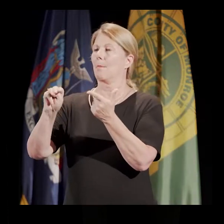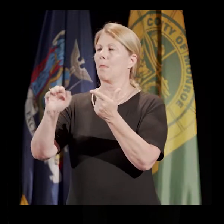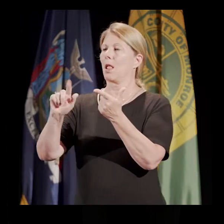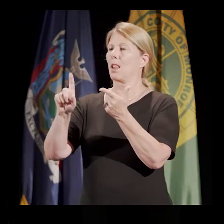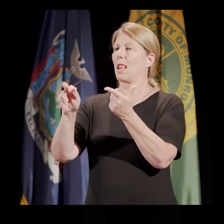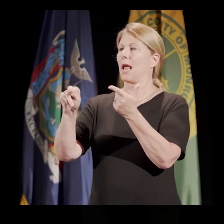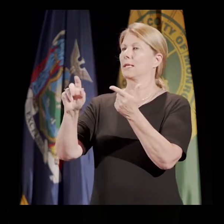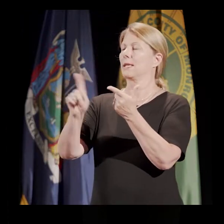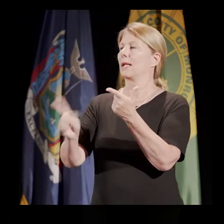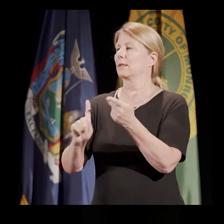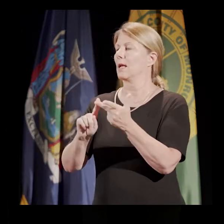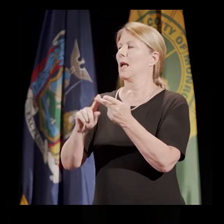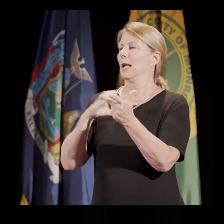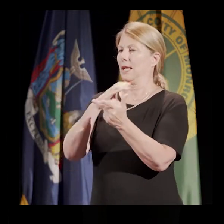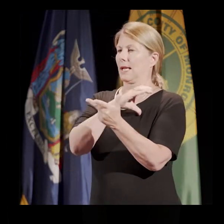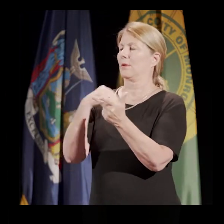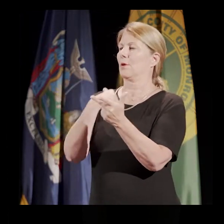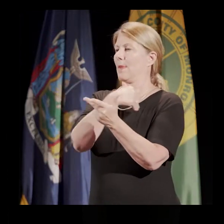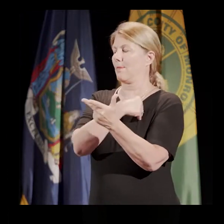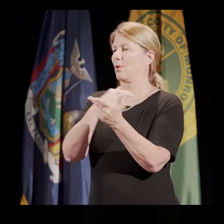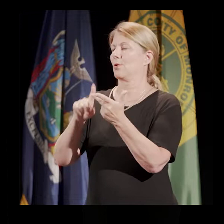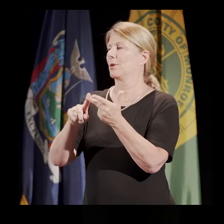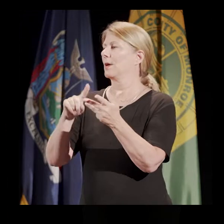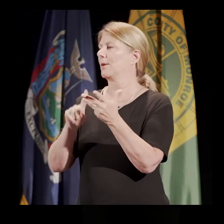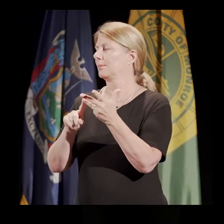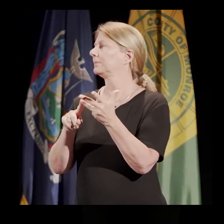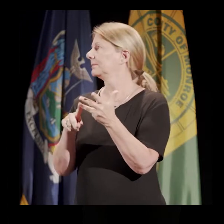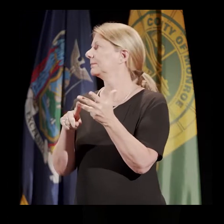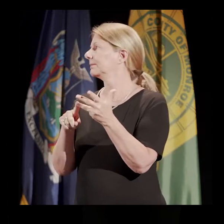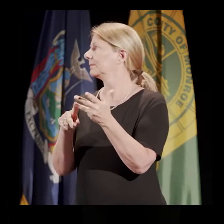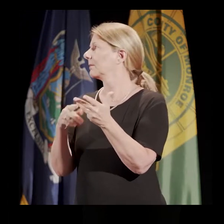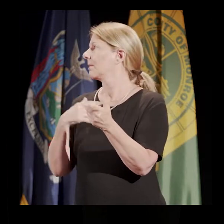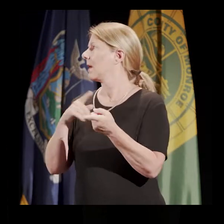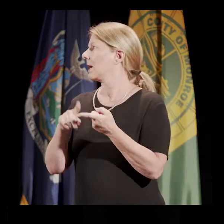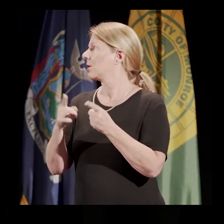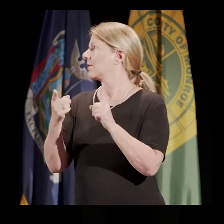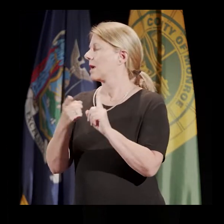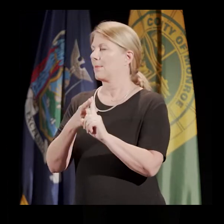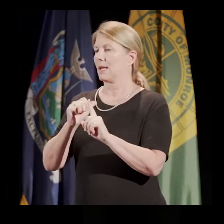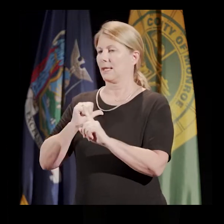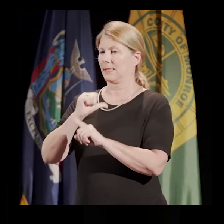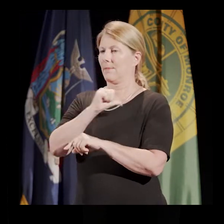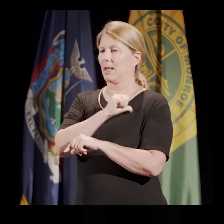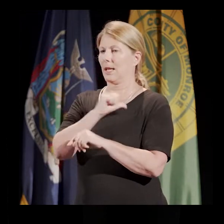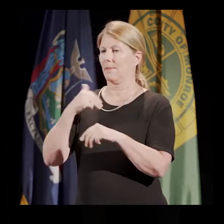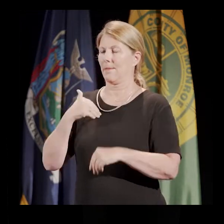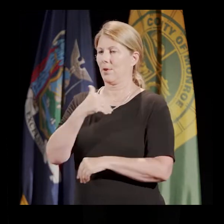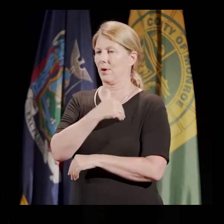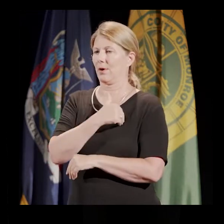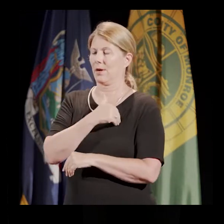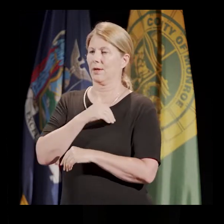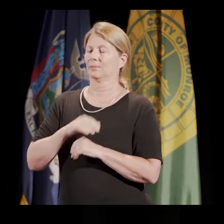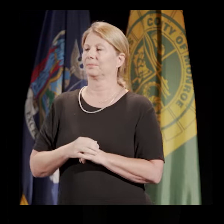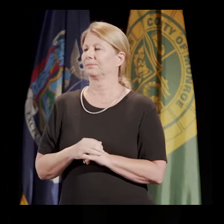Harris, Councilmember Mitch Gruber, and my good friend Assemblymember Demond Meeks. Did I miss any other electeds that might